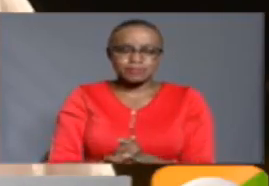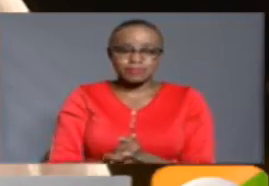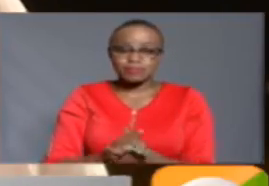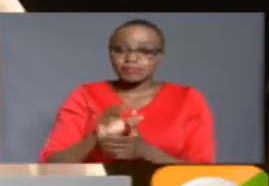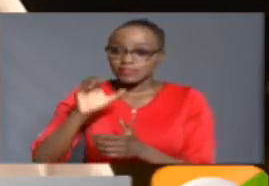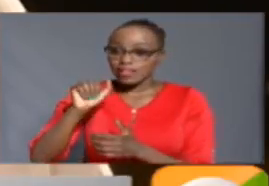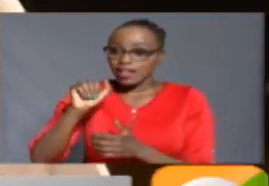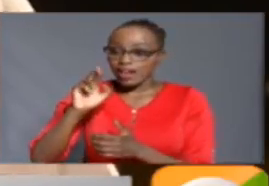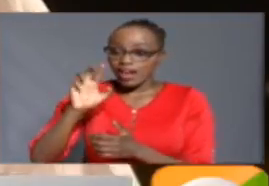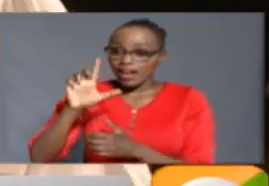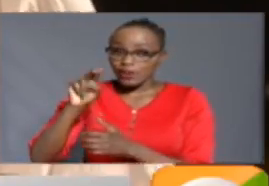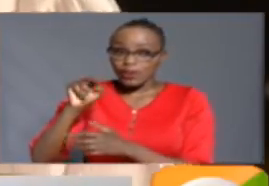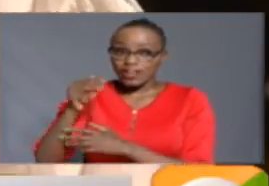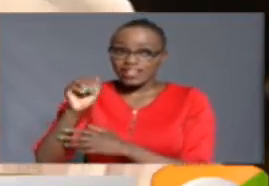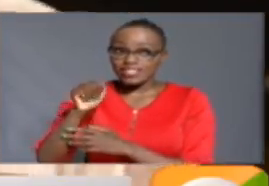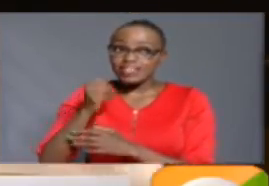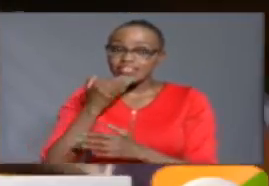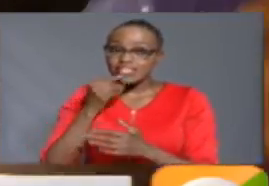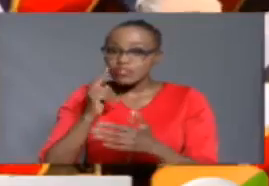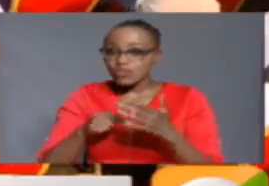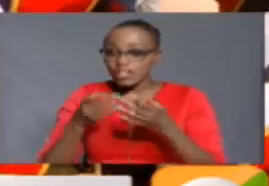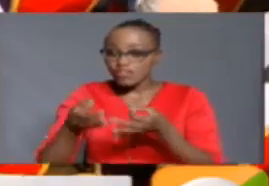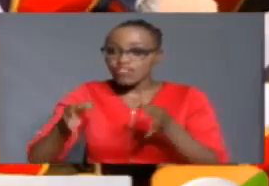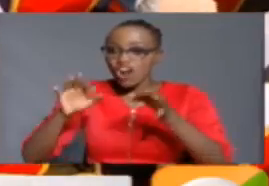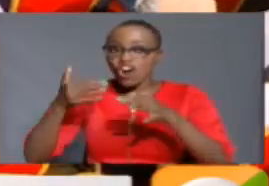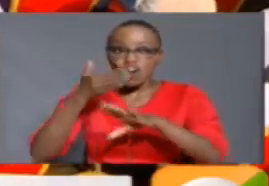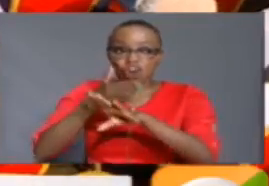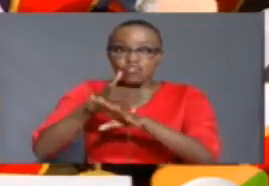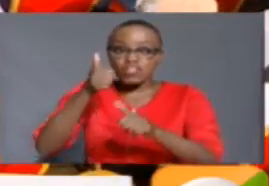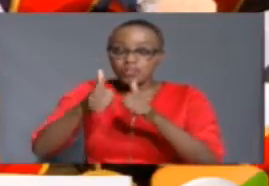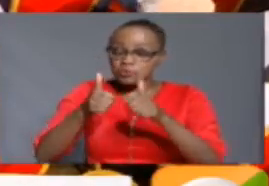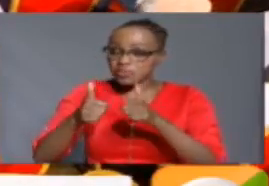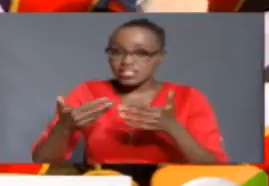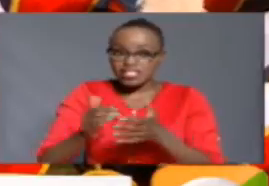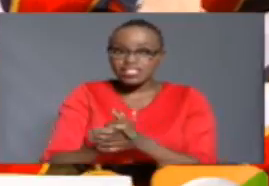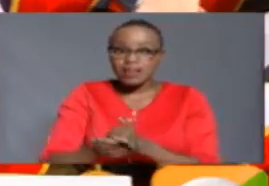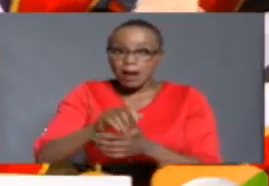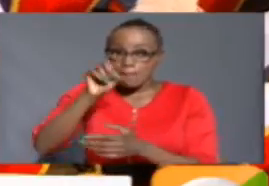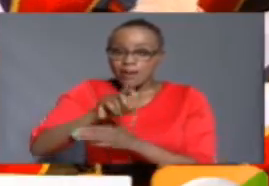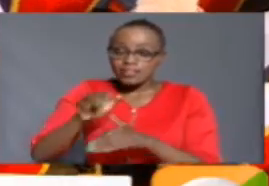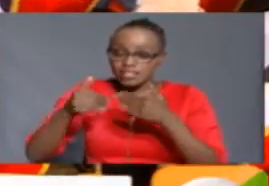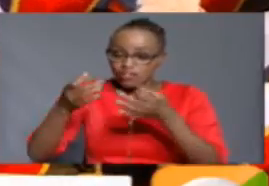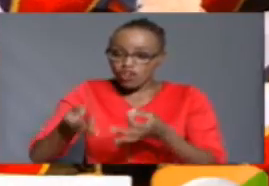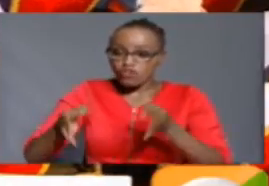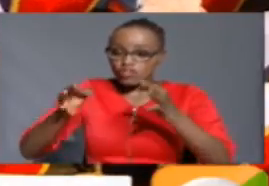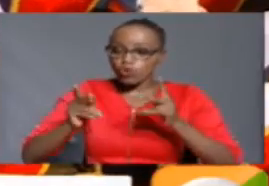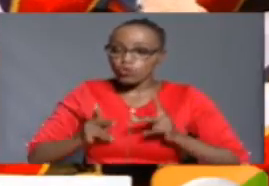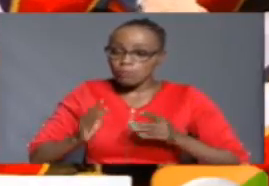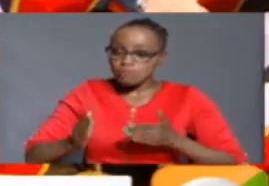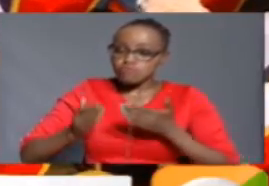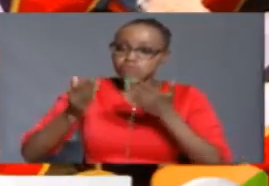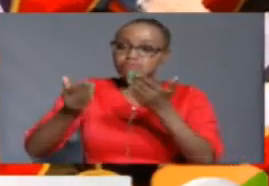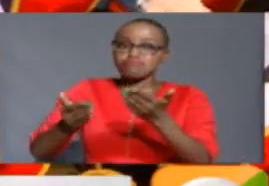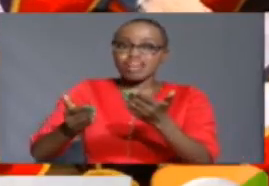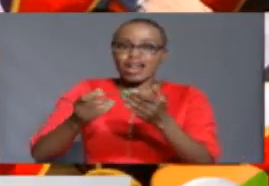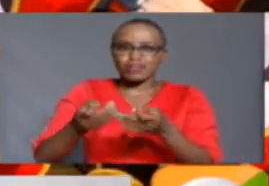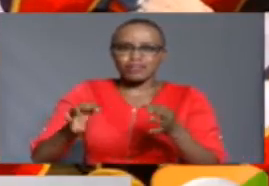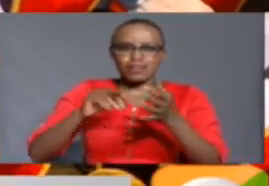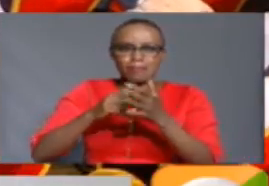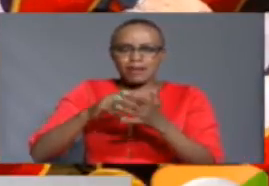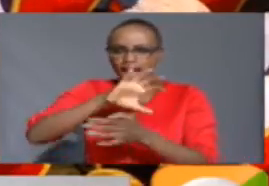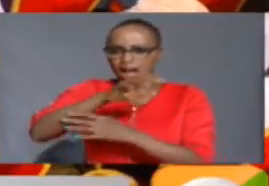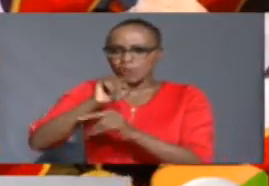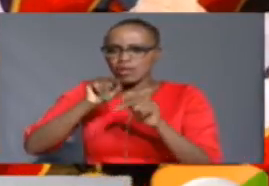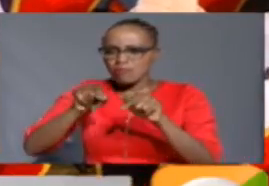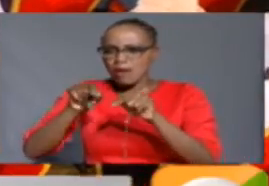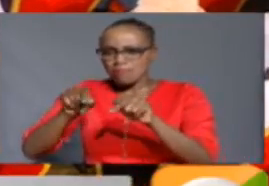Caroline? Hapo utajuaje barua ni rasmi ama ni kush? It must be given officially to the people concerned. So is the county government to blame